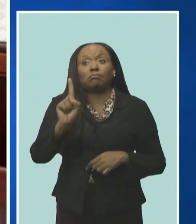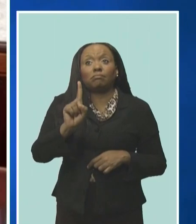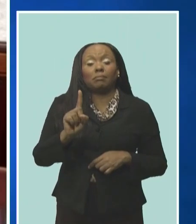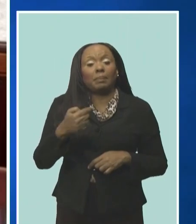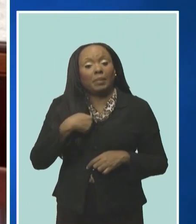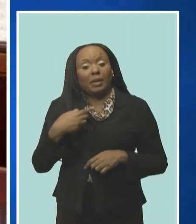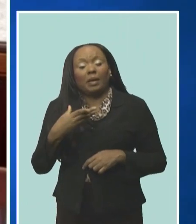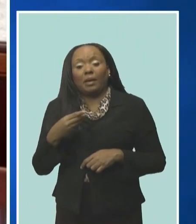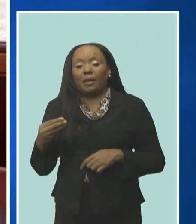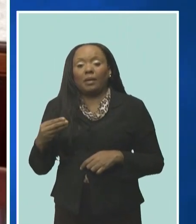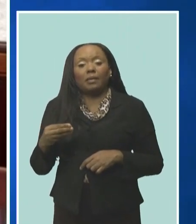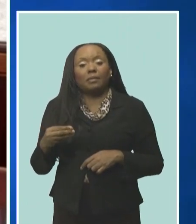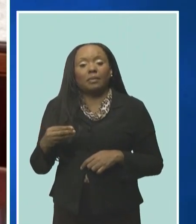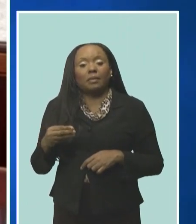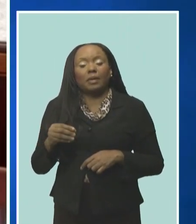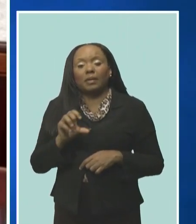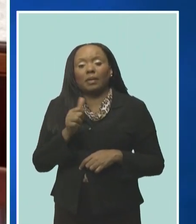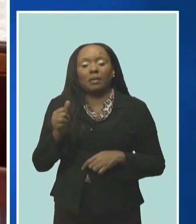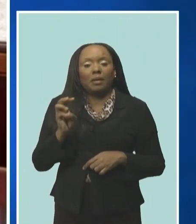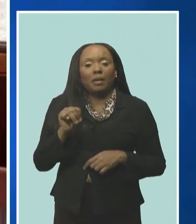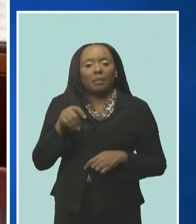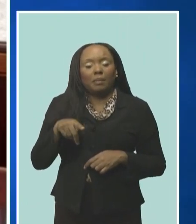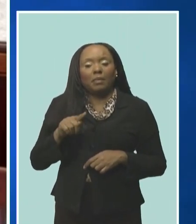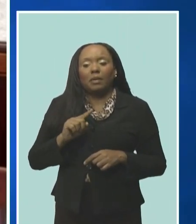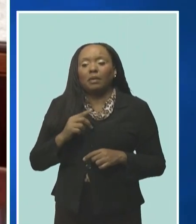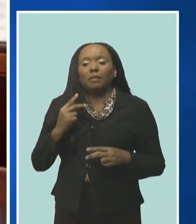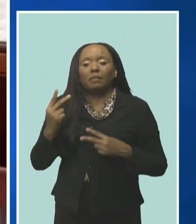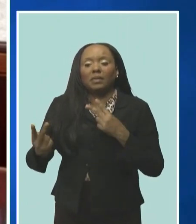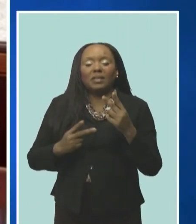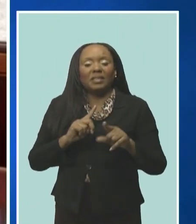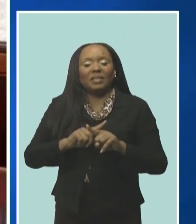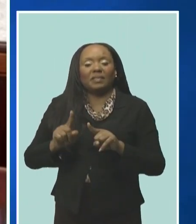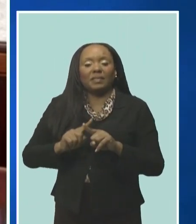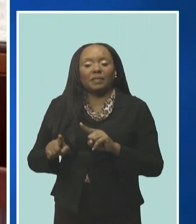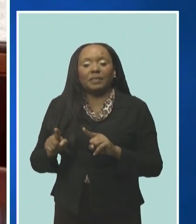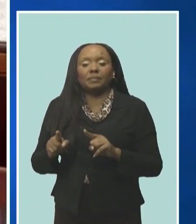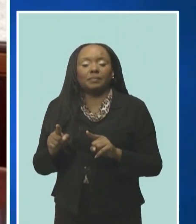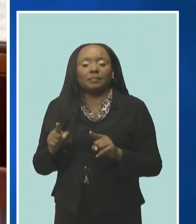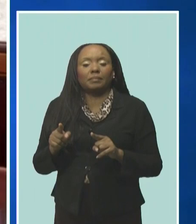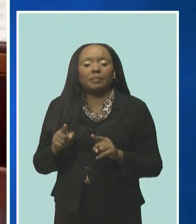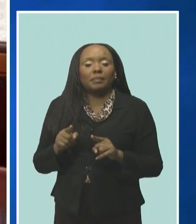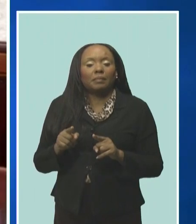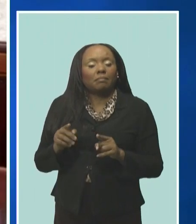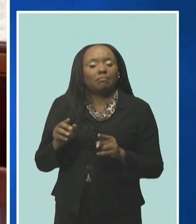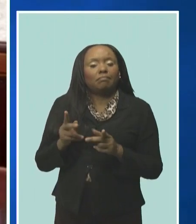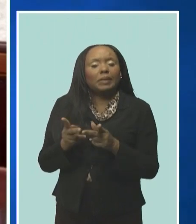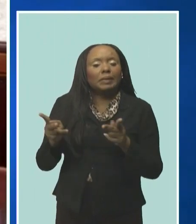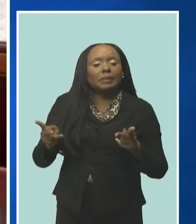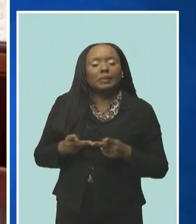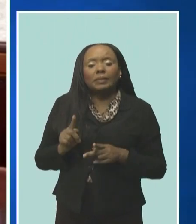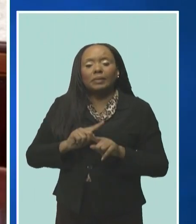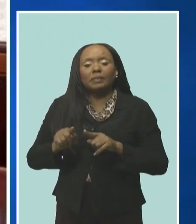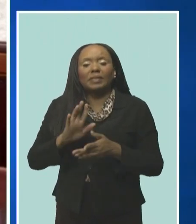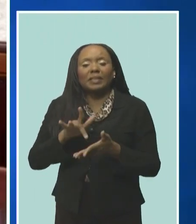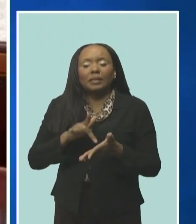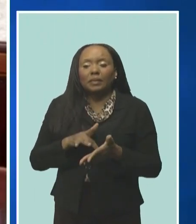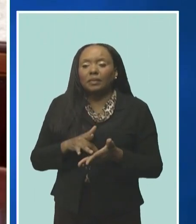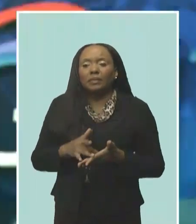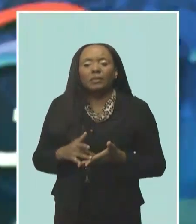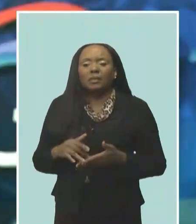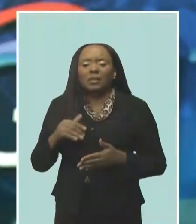for St. Andrew recently to visit a number of the EVR centers and to see firsthand that, first of all, the process doesn't take very